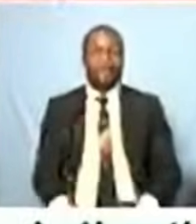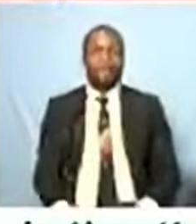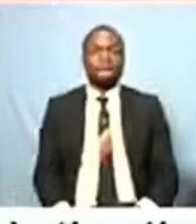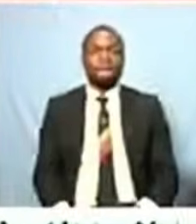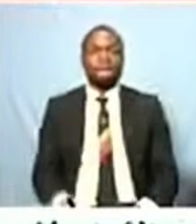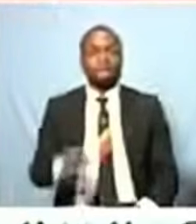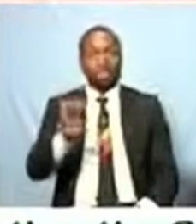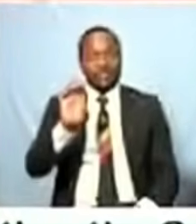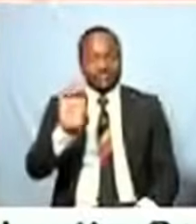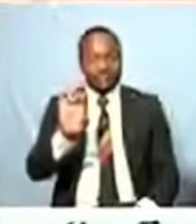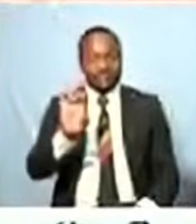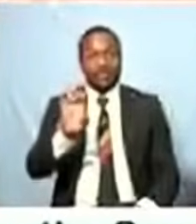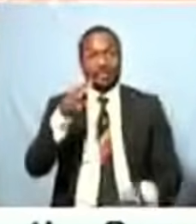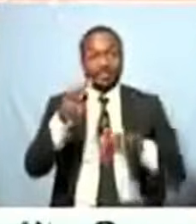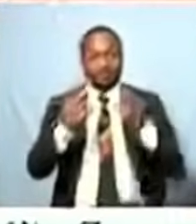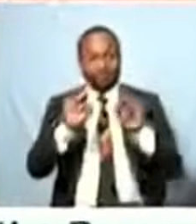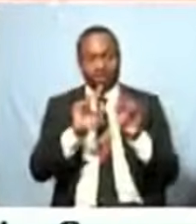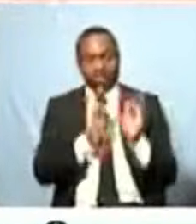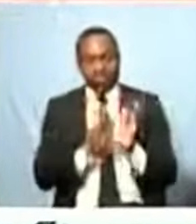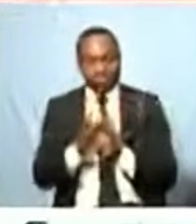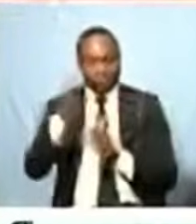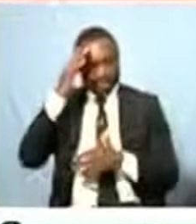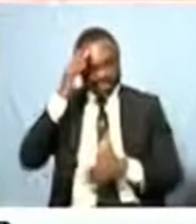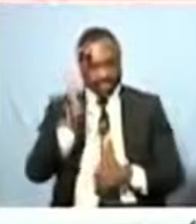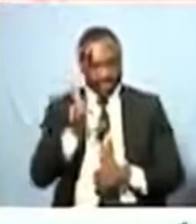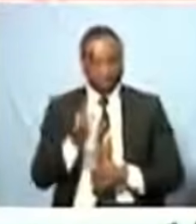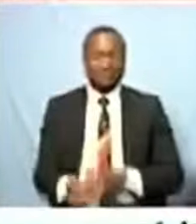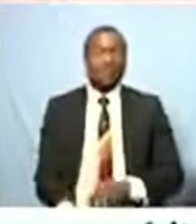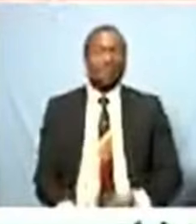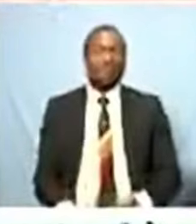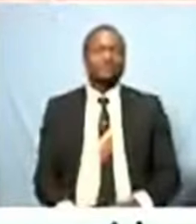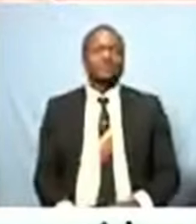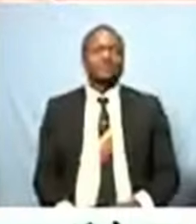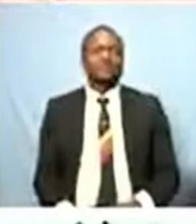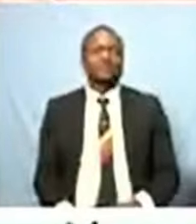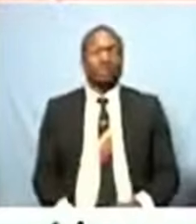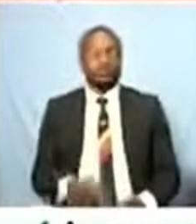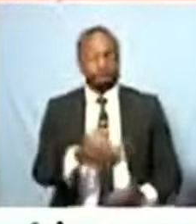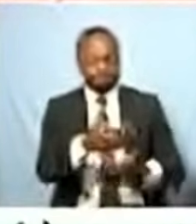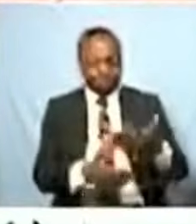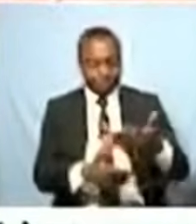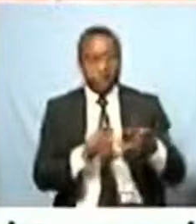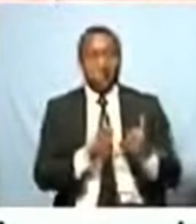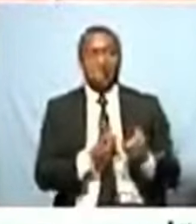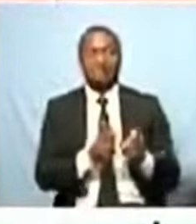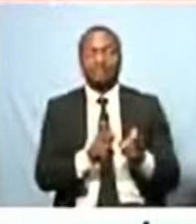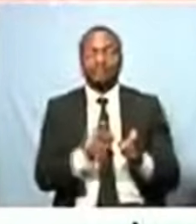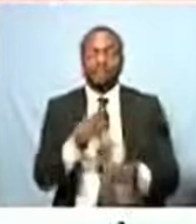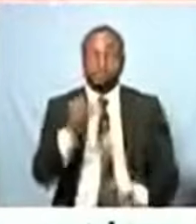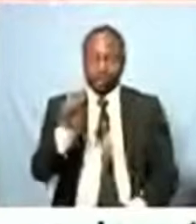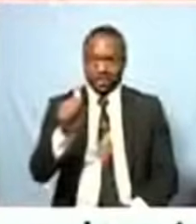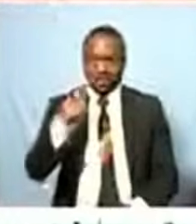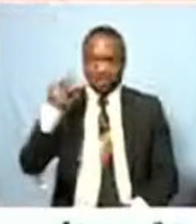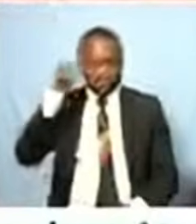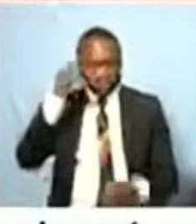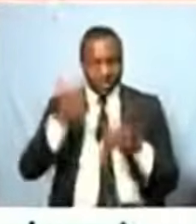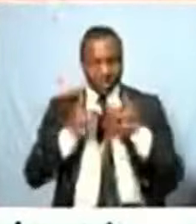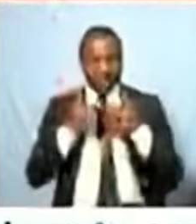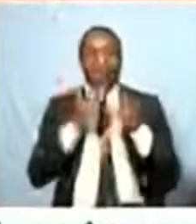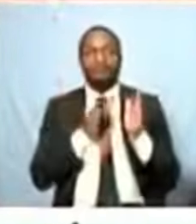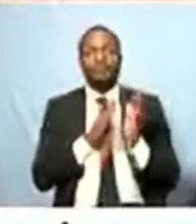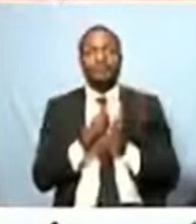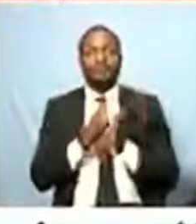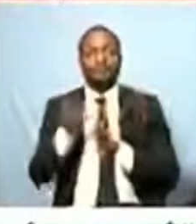And E, if there are no such plans, why? We answer as follows. A, the government has plans